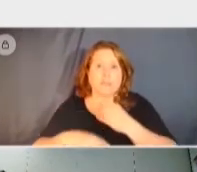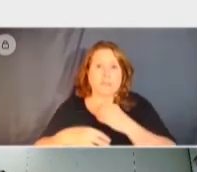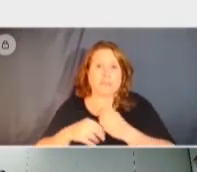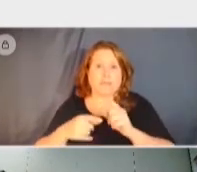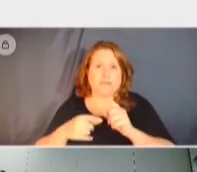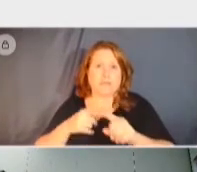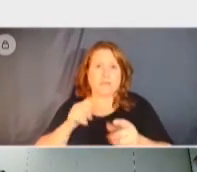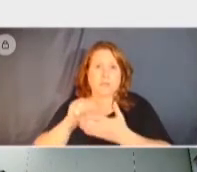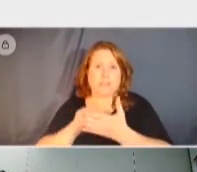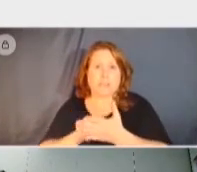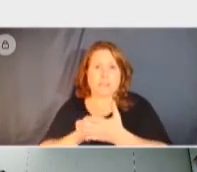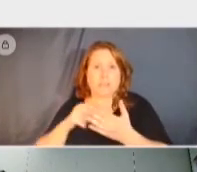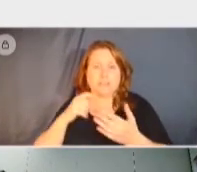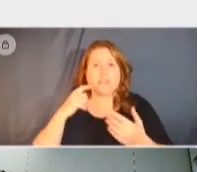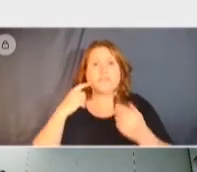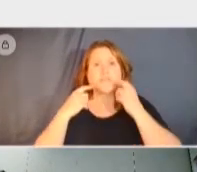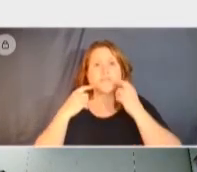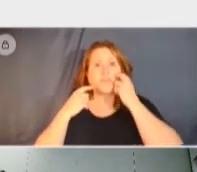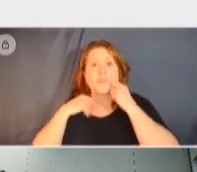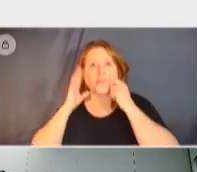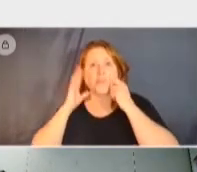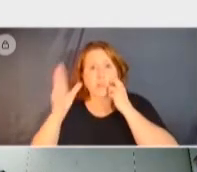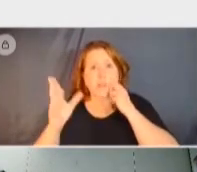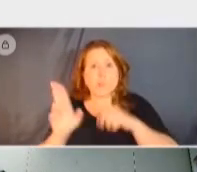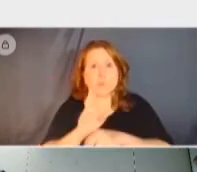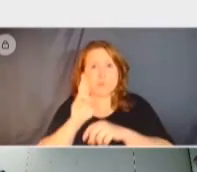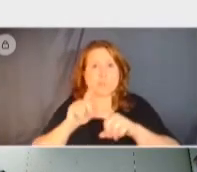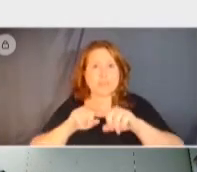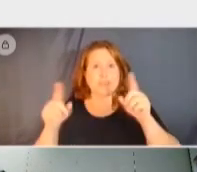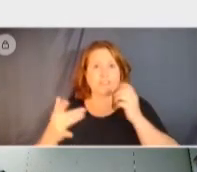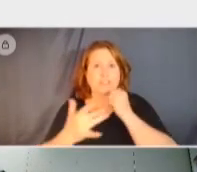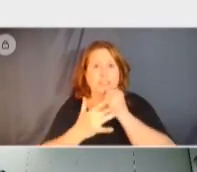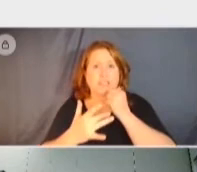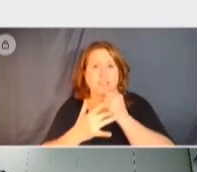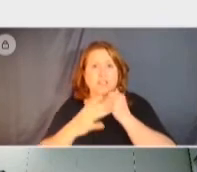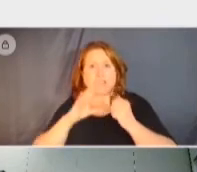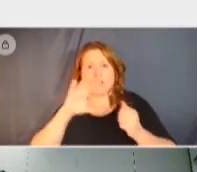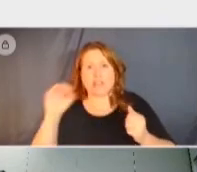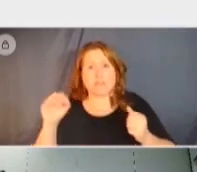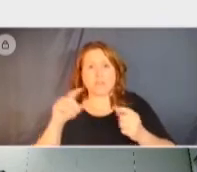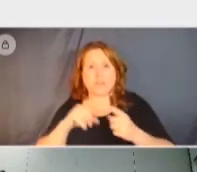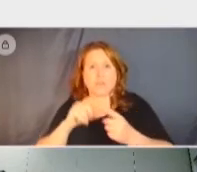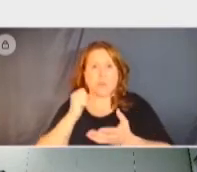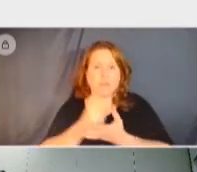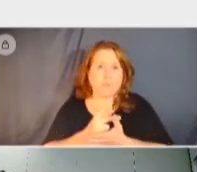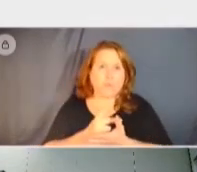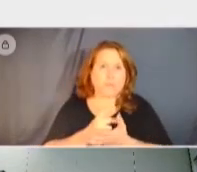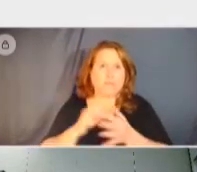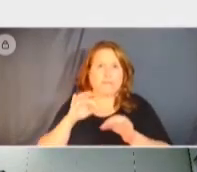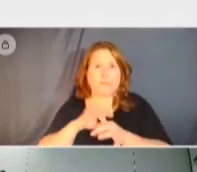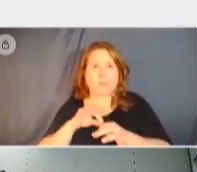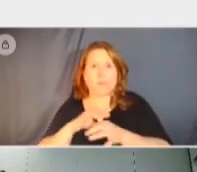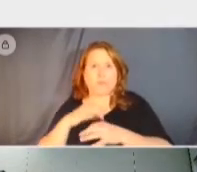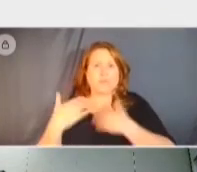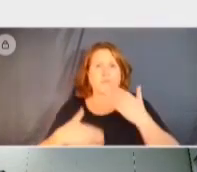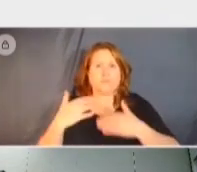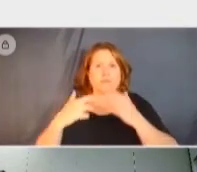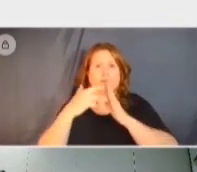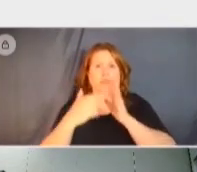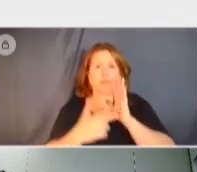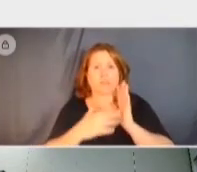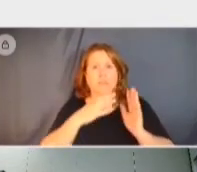NYS Tech and IT to formalize and document the process by which a new voter registration vendor may be approved for use by a county